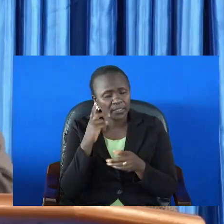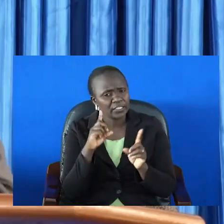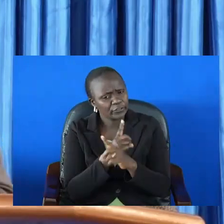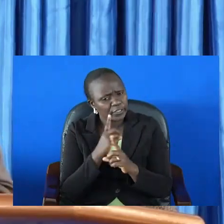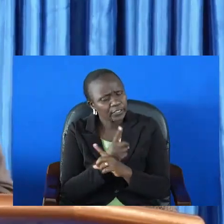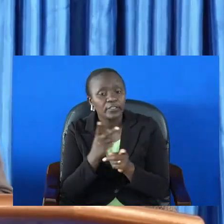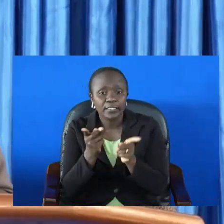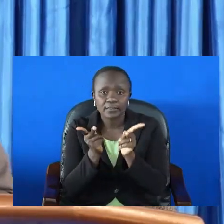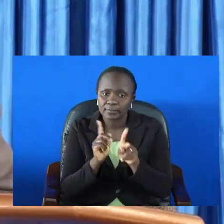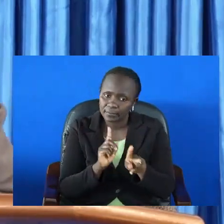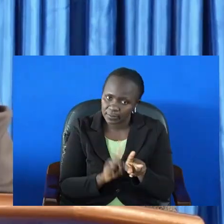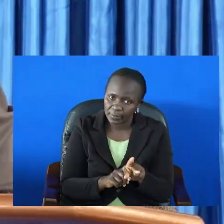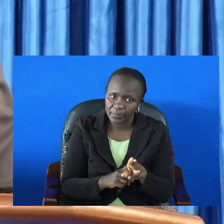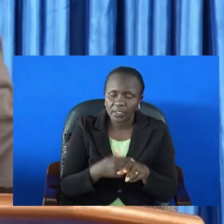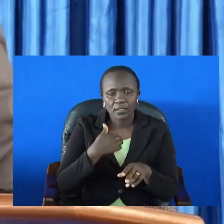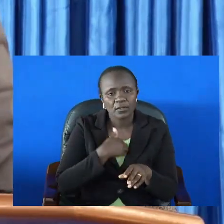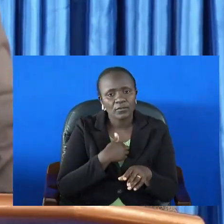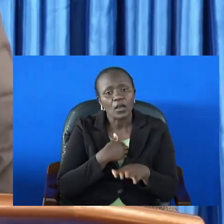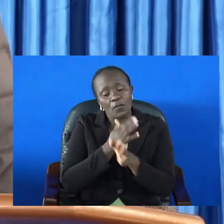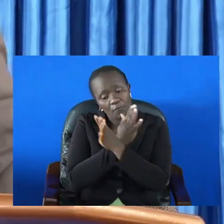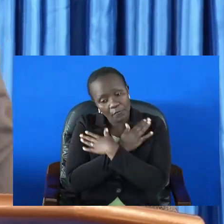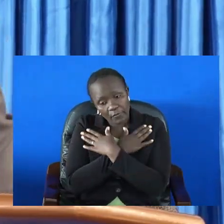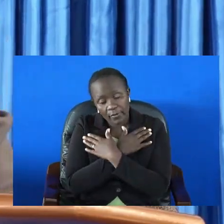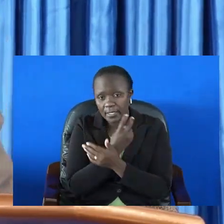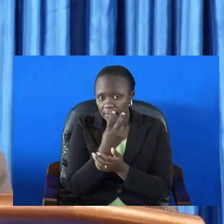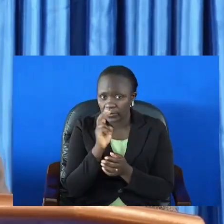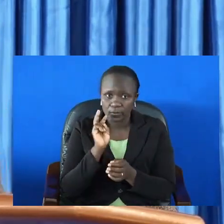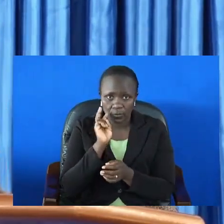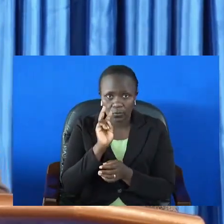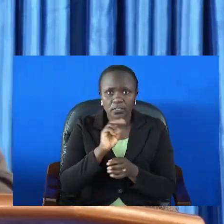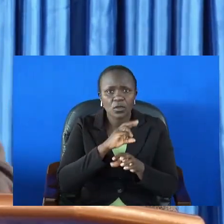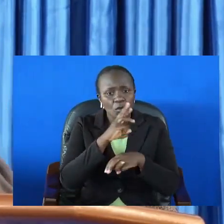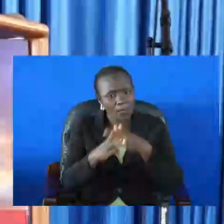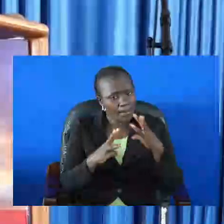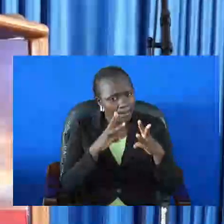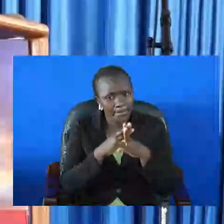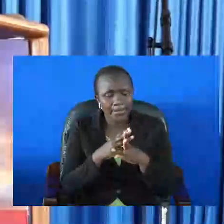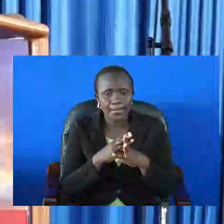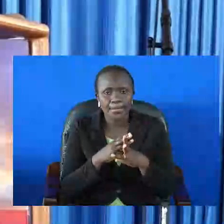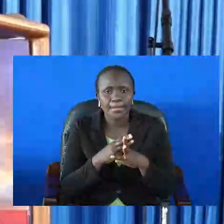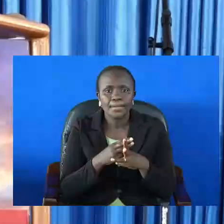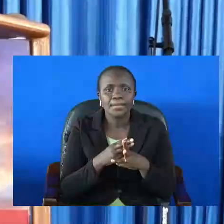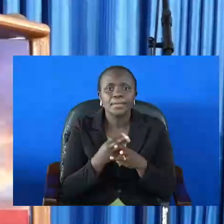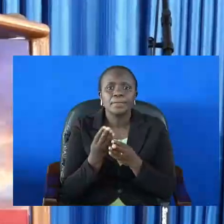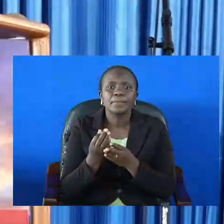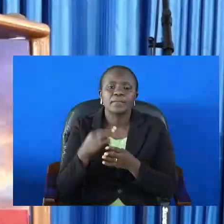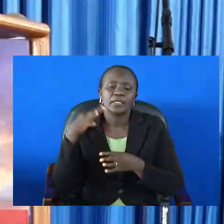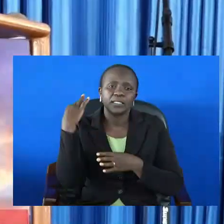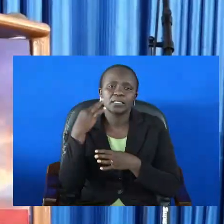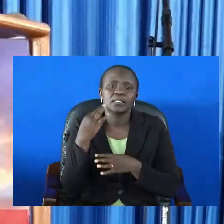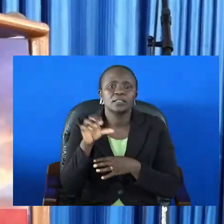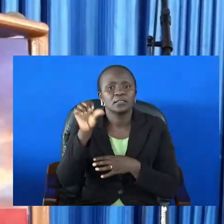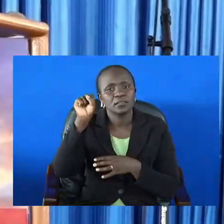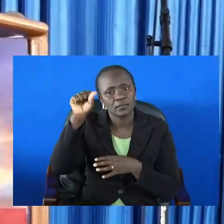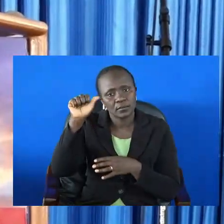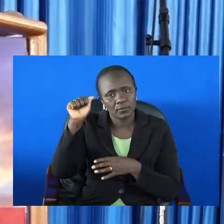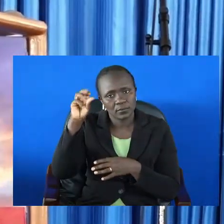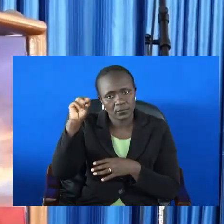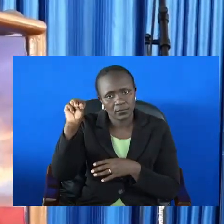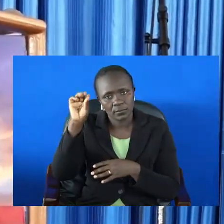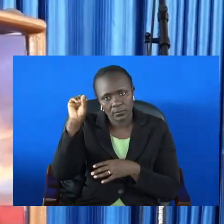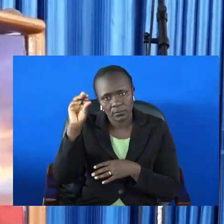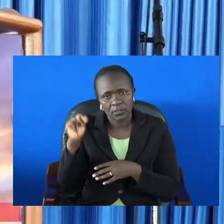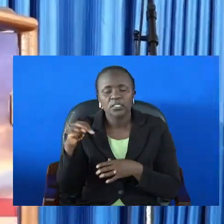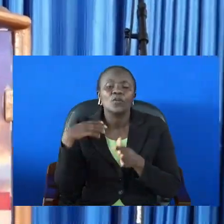different time because we are having friends who are watching us from all over the world. Our speaker is Reverend Samson Samoei. Karibu